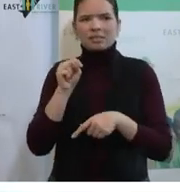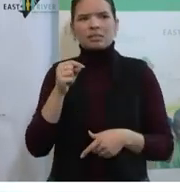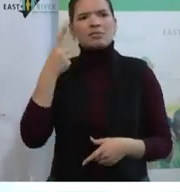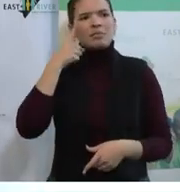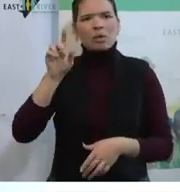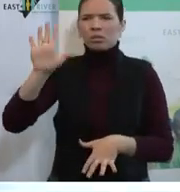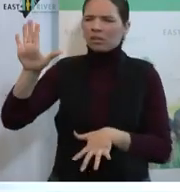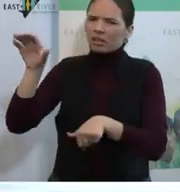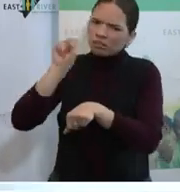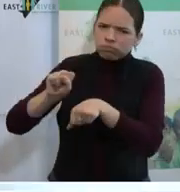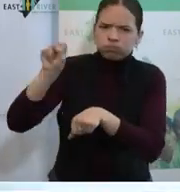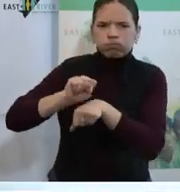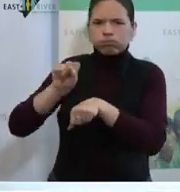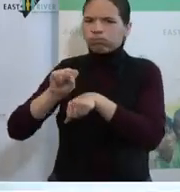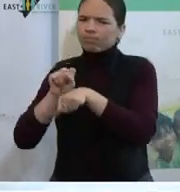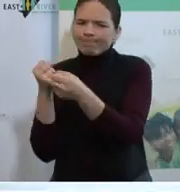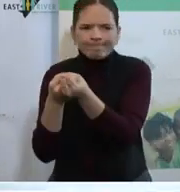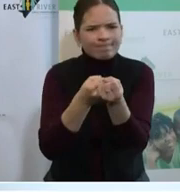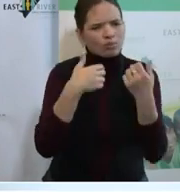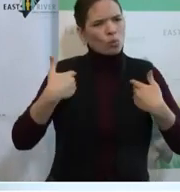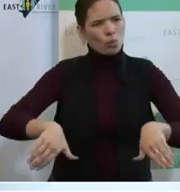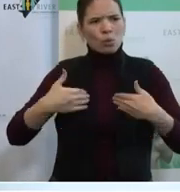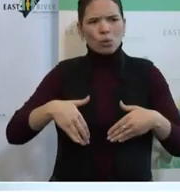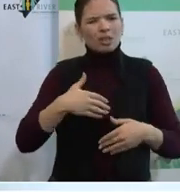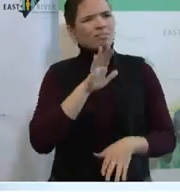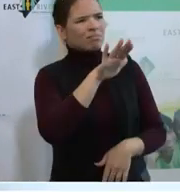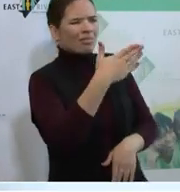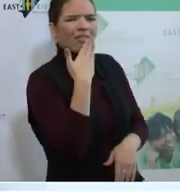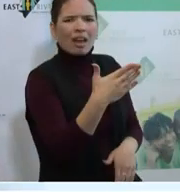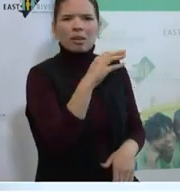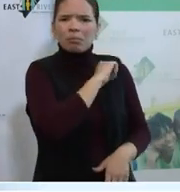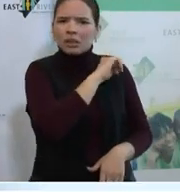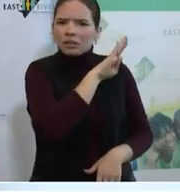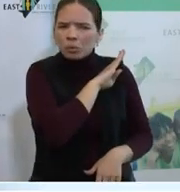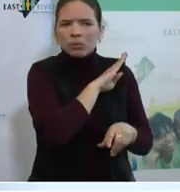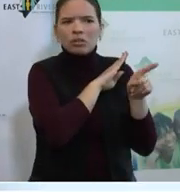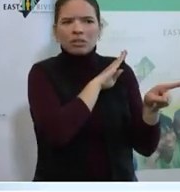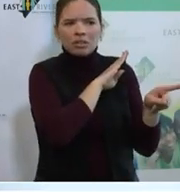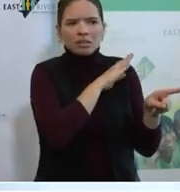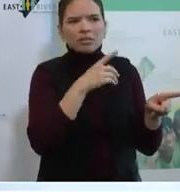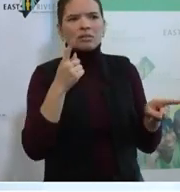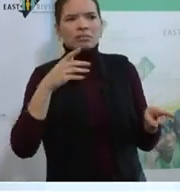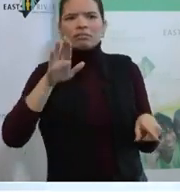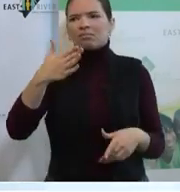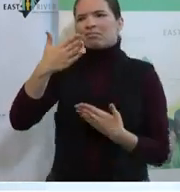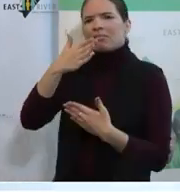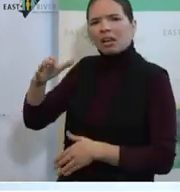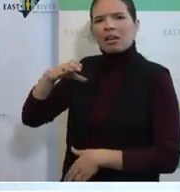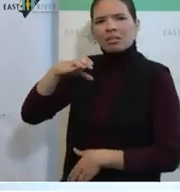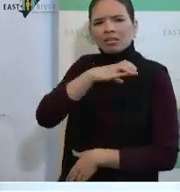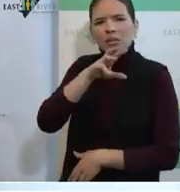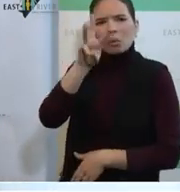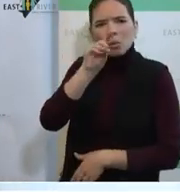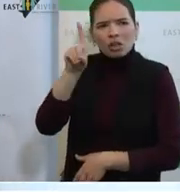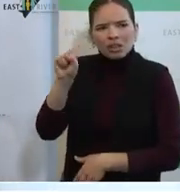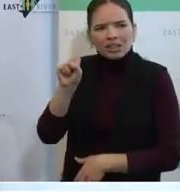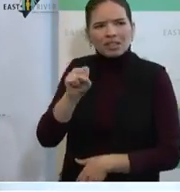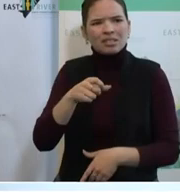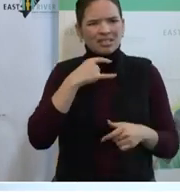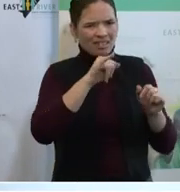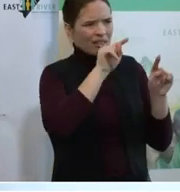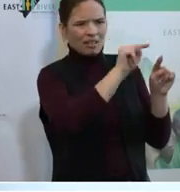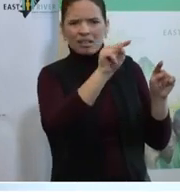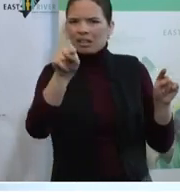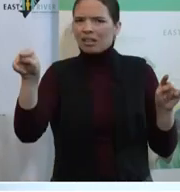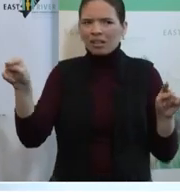Mayor, Commissioner Woods and Disby, for really supporting our residents with tax credits. As they mentioned,